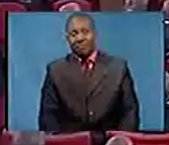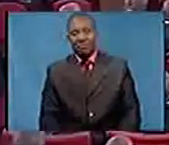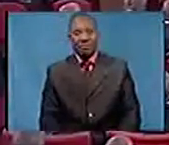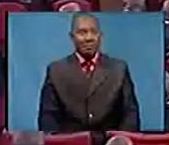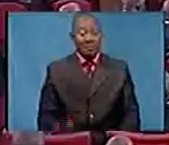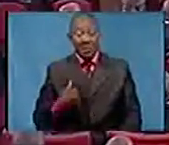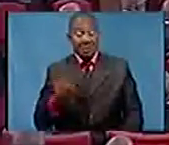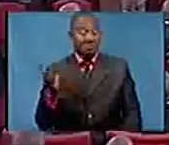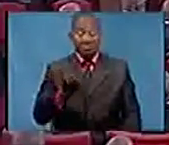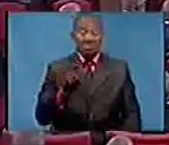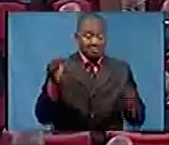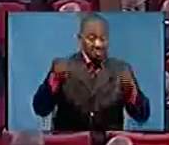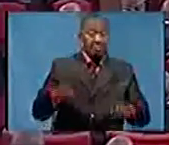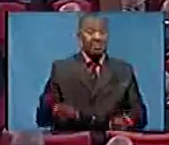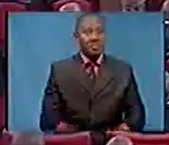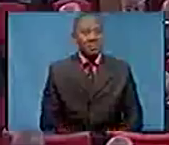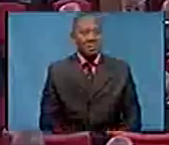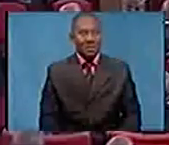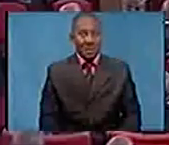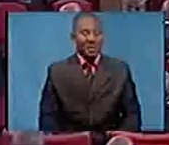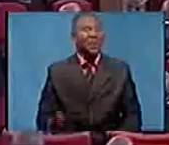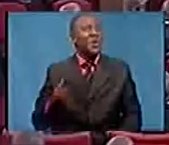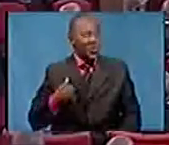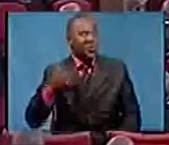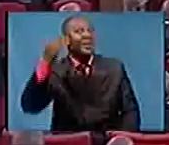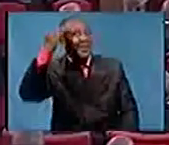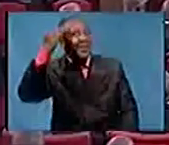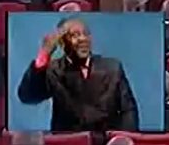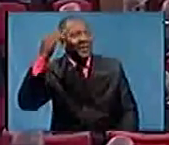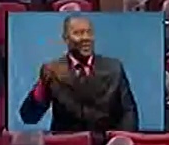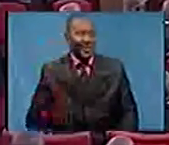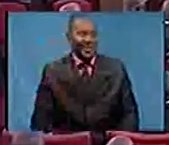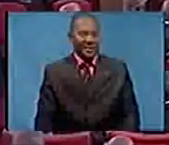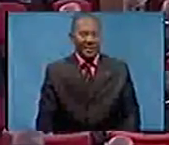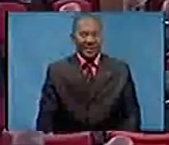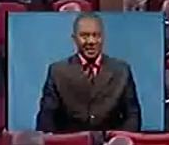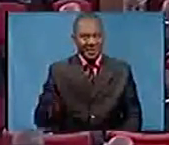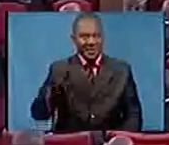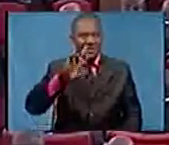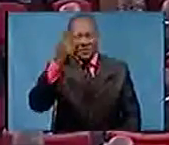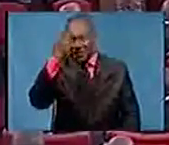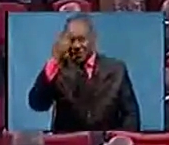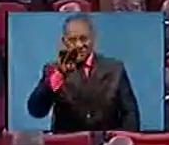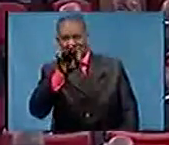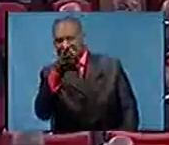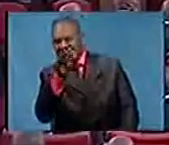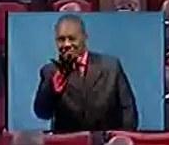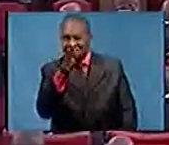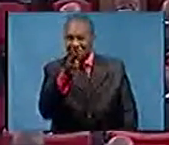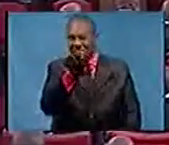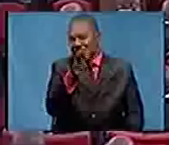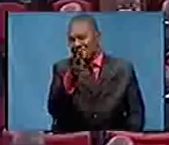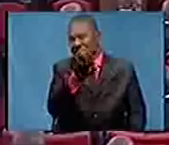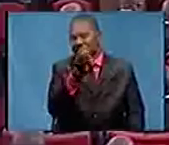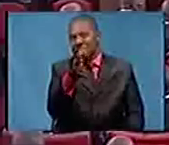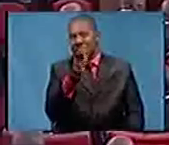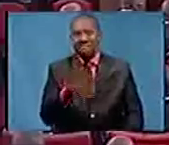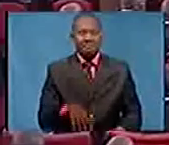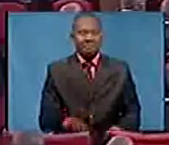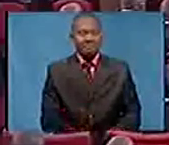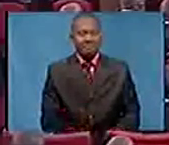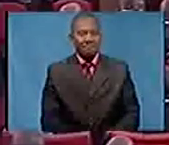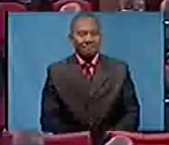stand. We follow these things, playing political chess with even an